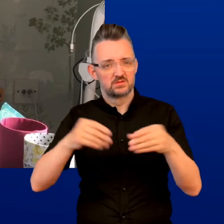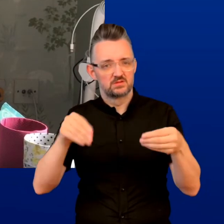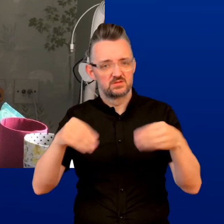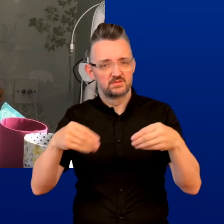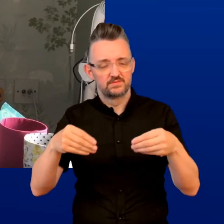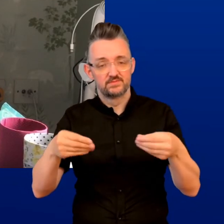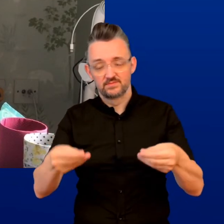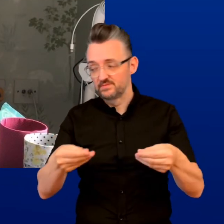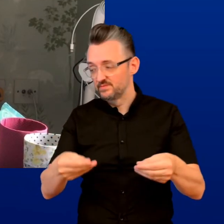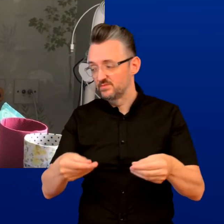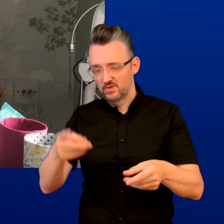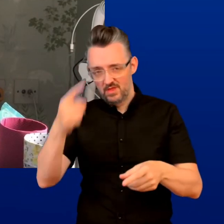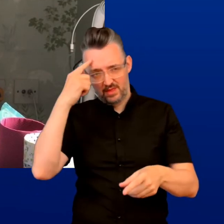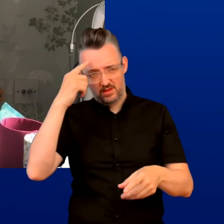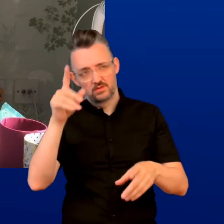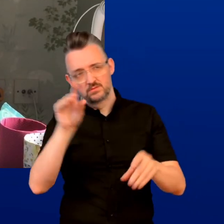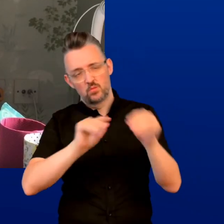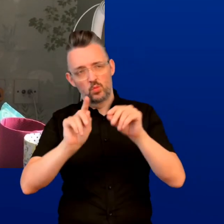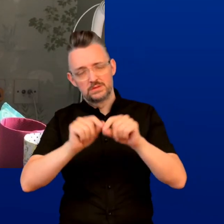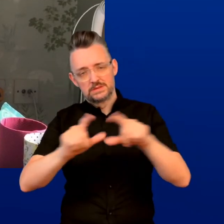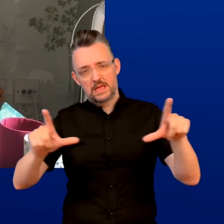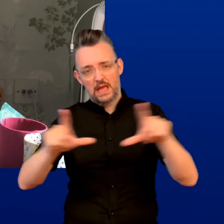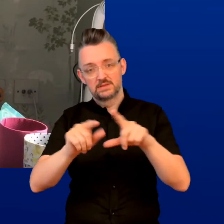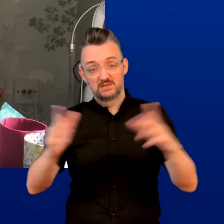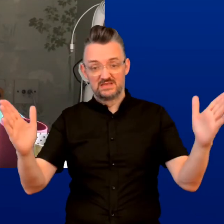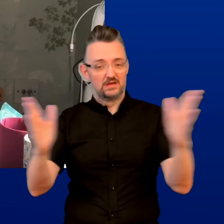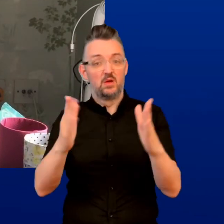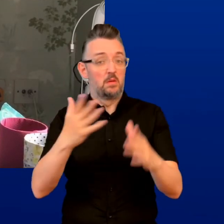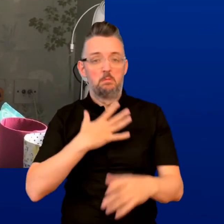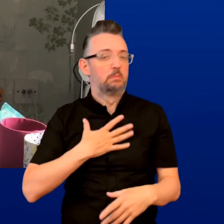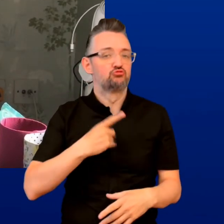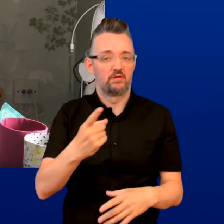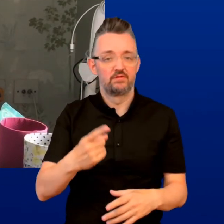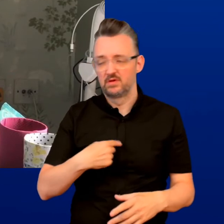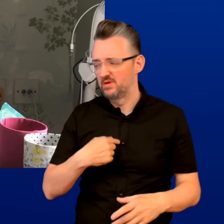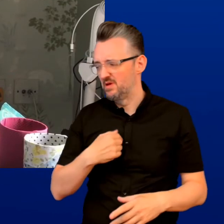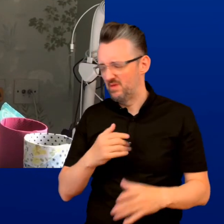and you can work it out what size you want, but I've got roughly